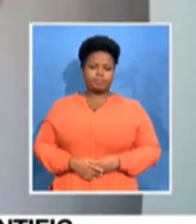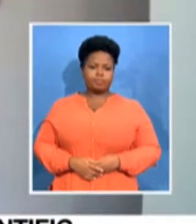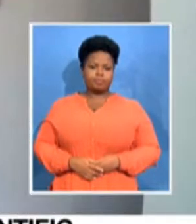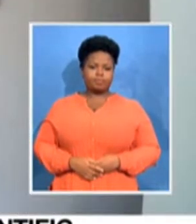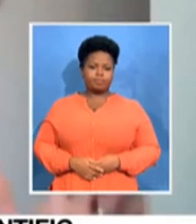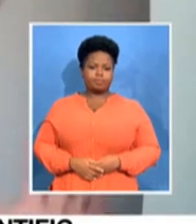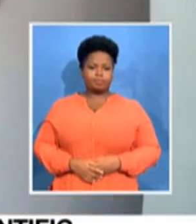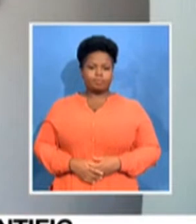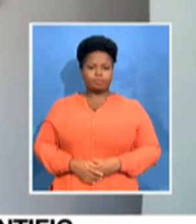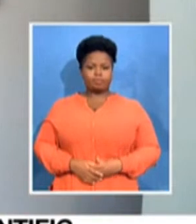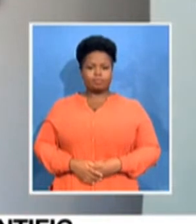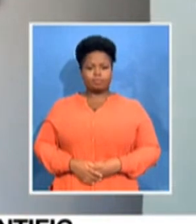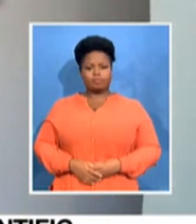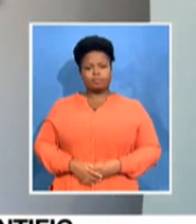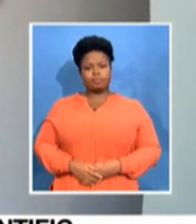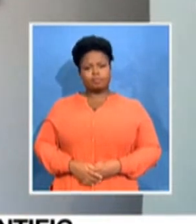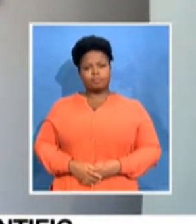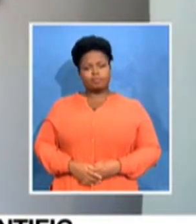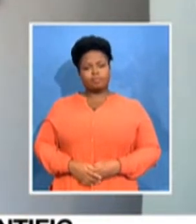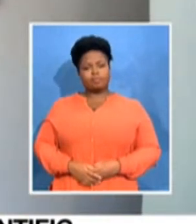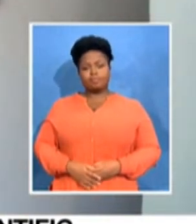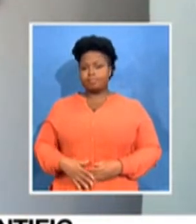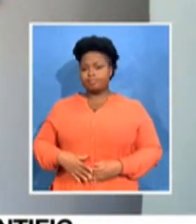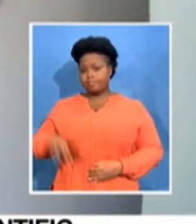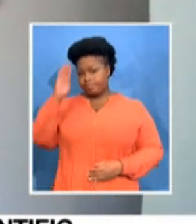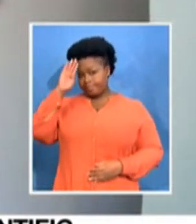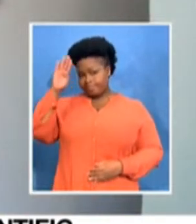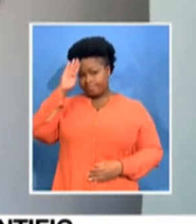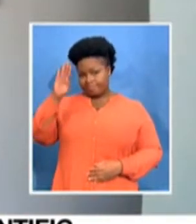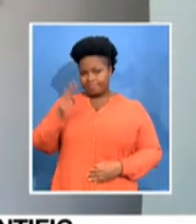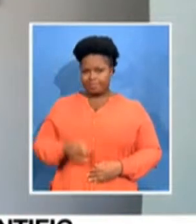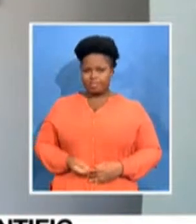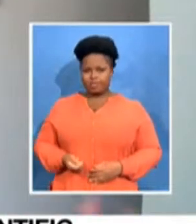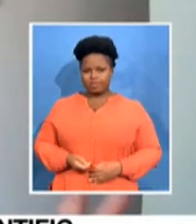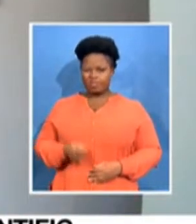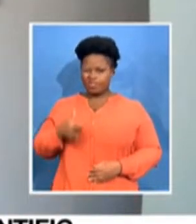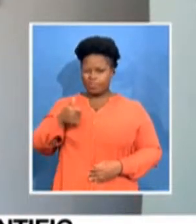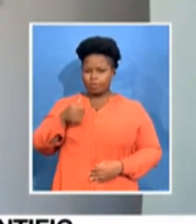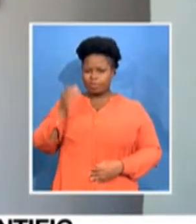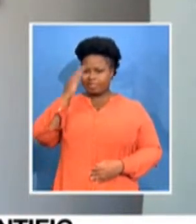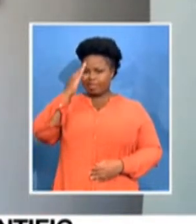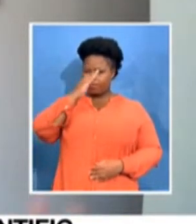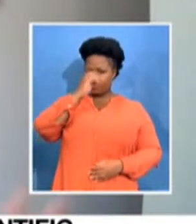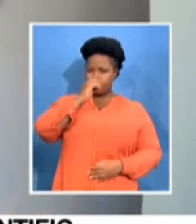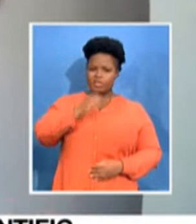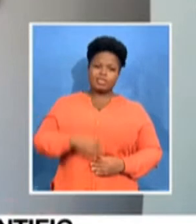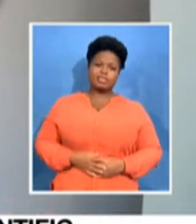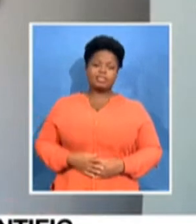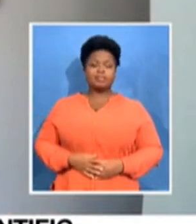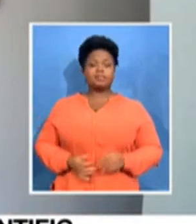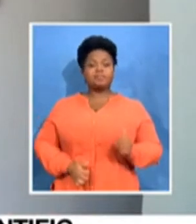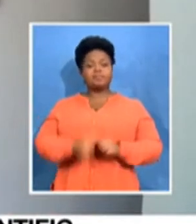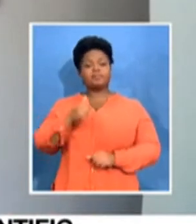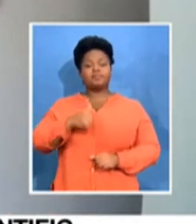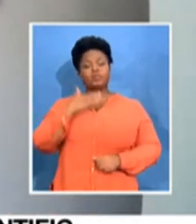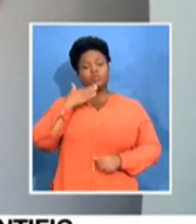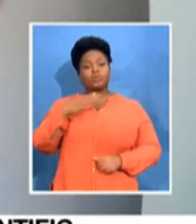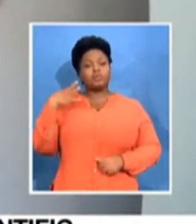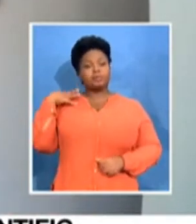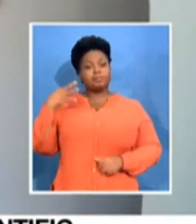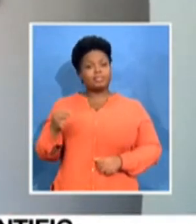Good day or almost good afternoon. First to our Minister Nzimande, thank you very much for this very